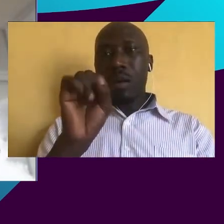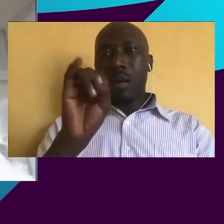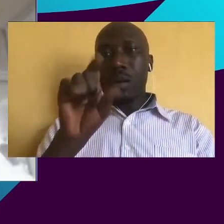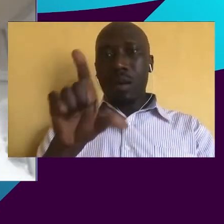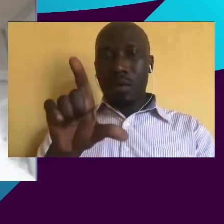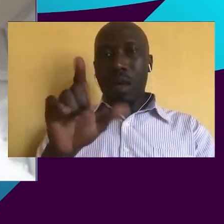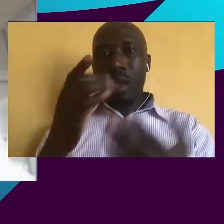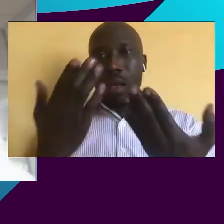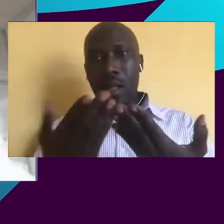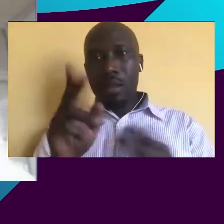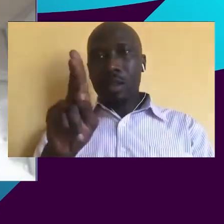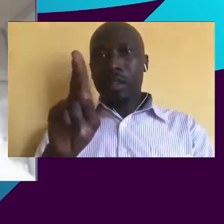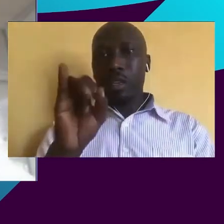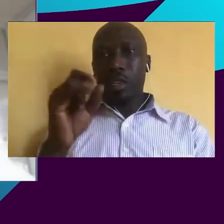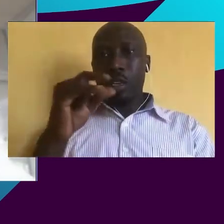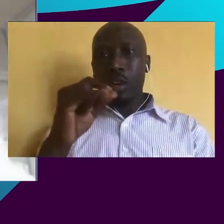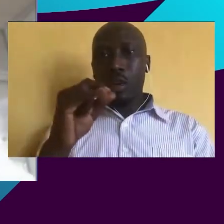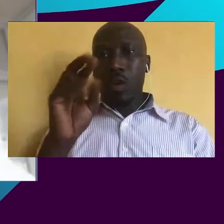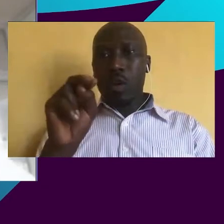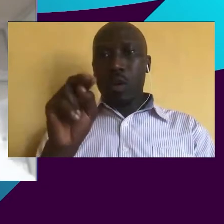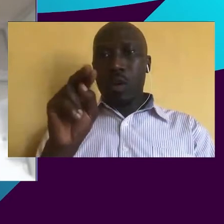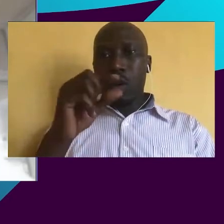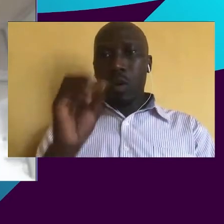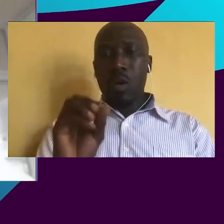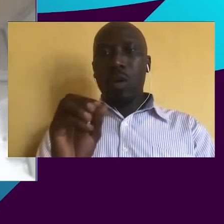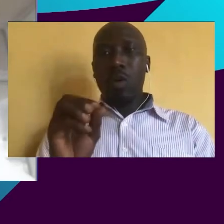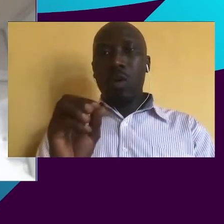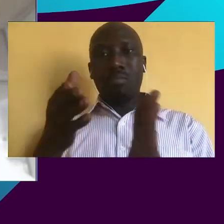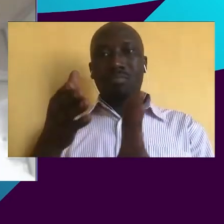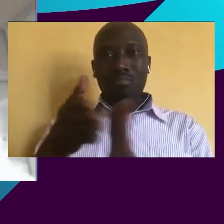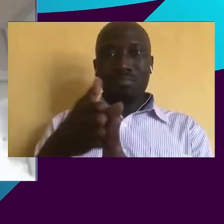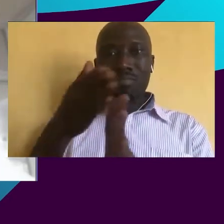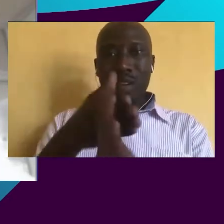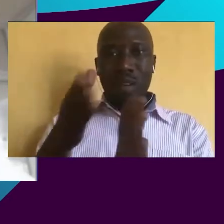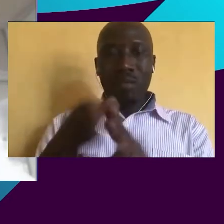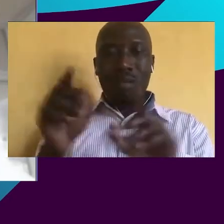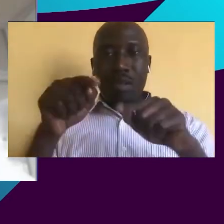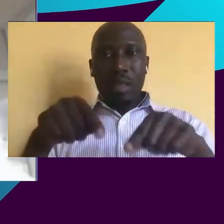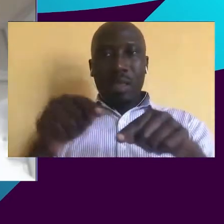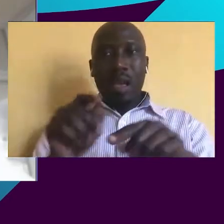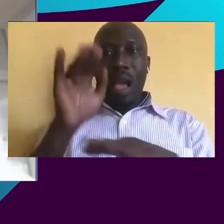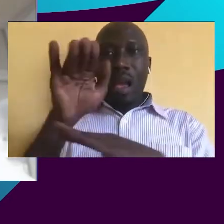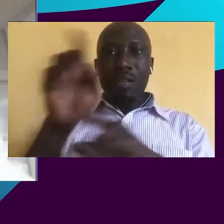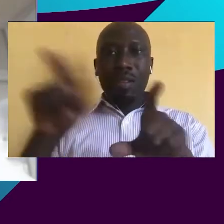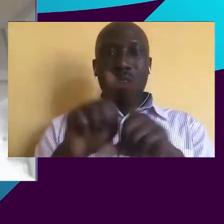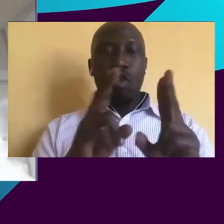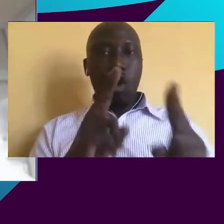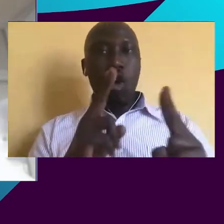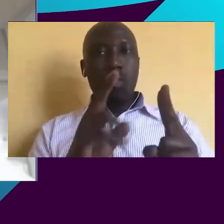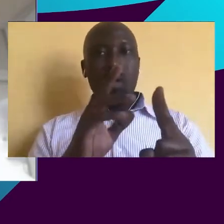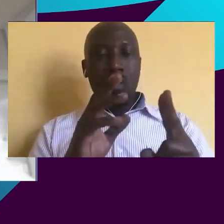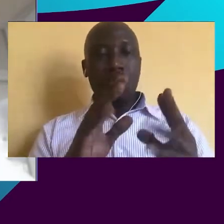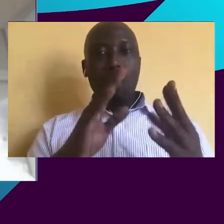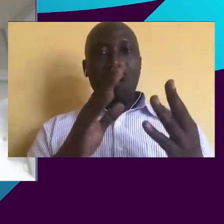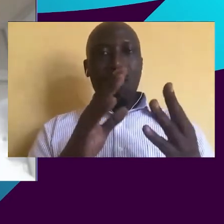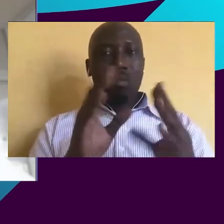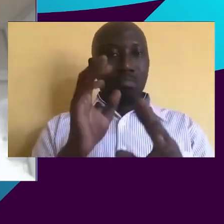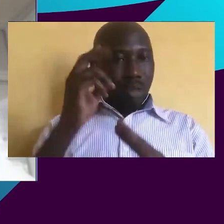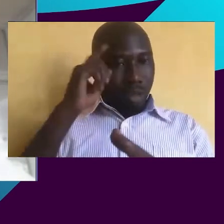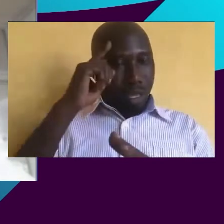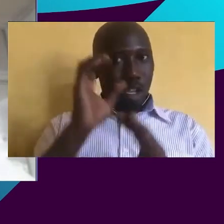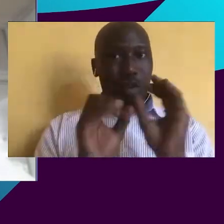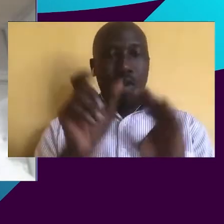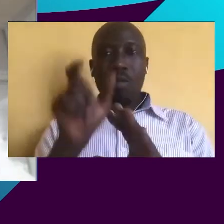afternoon. I hope everyone, wherever you are, it's afternoon, so I'm assuming that at least no one is joining this discussion and it's